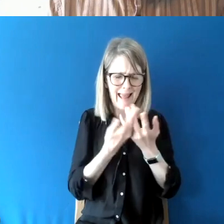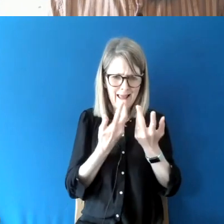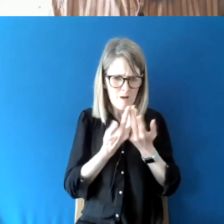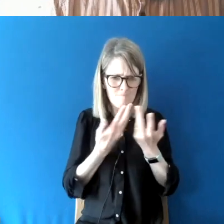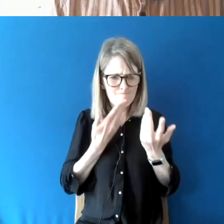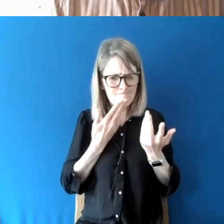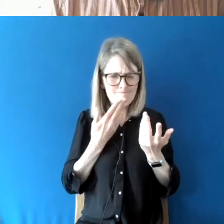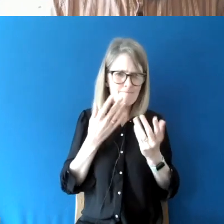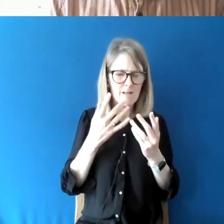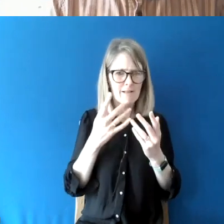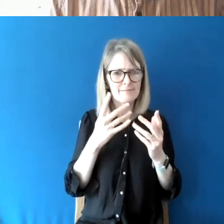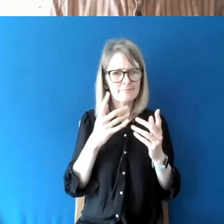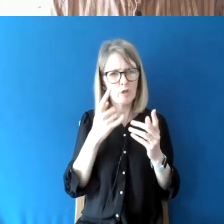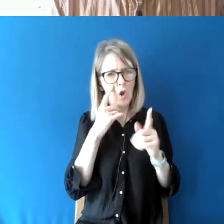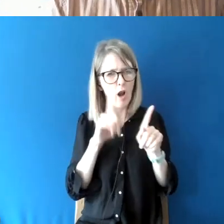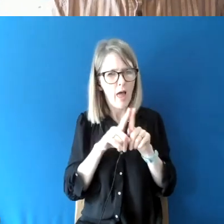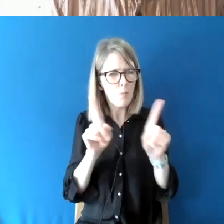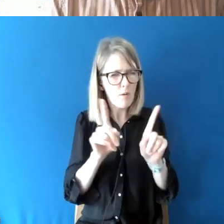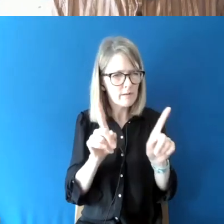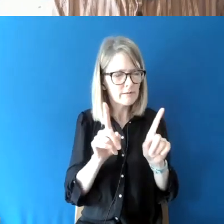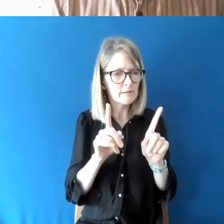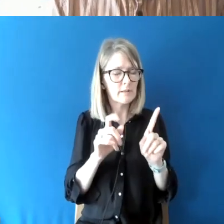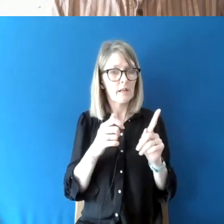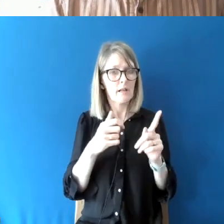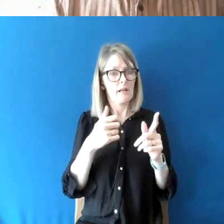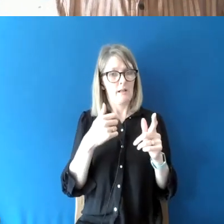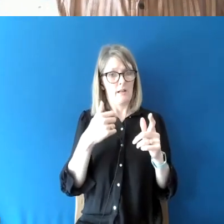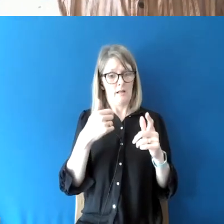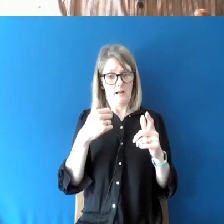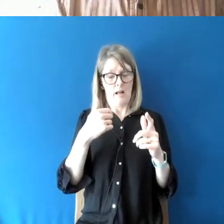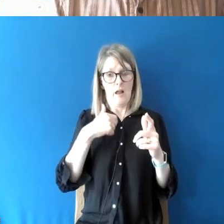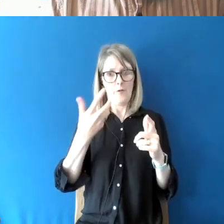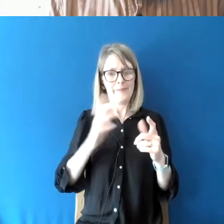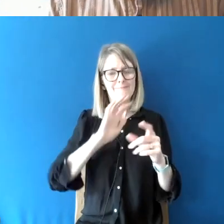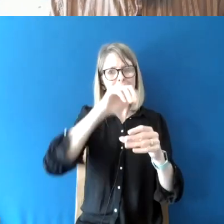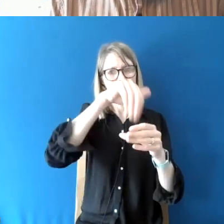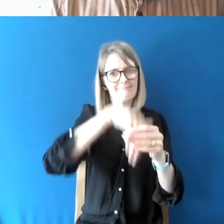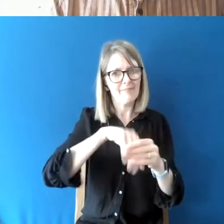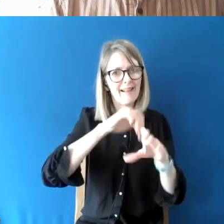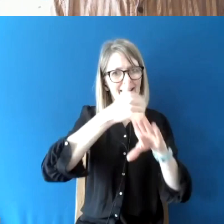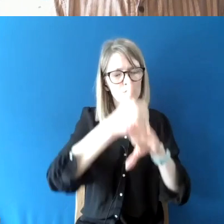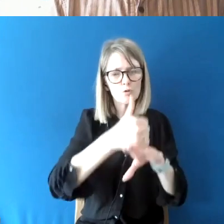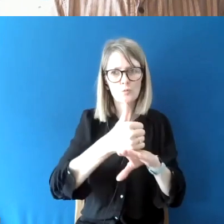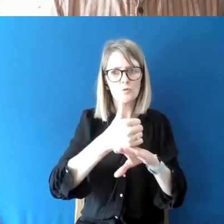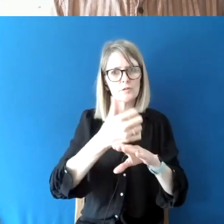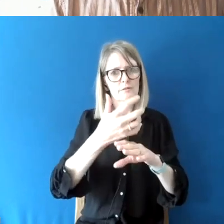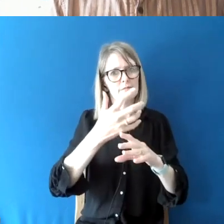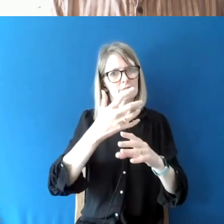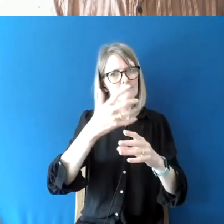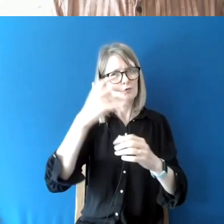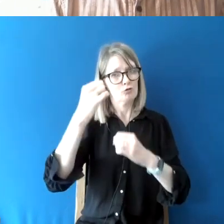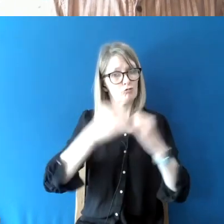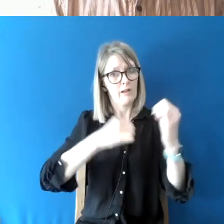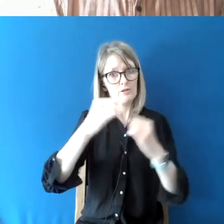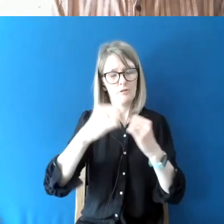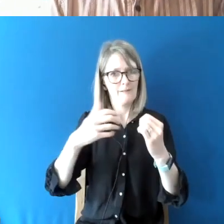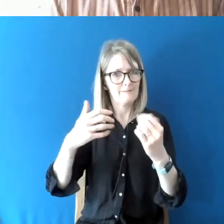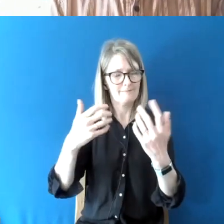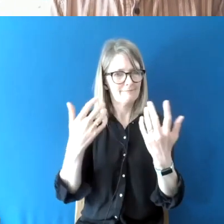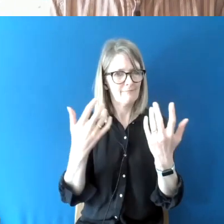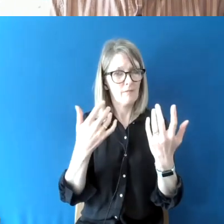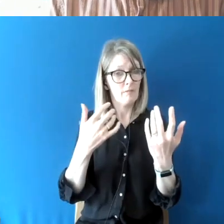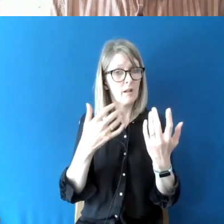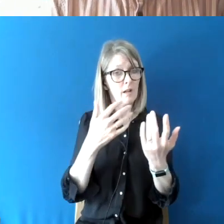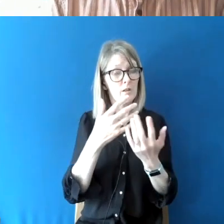sense is that, having been part and parcel of the institution and the institutional structure, we are not there yet, because